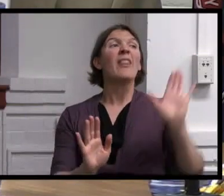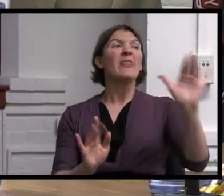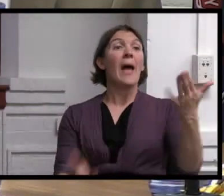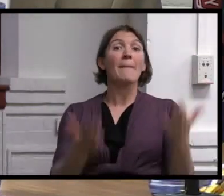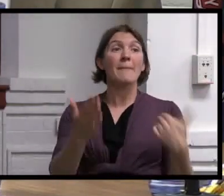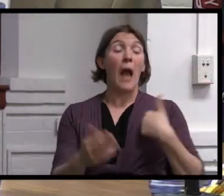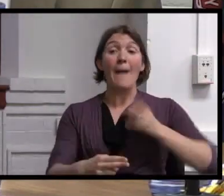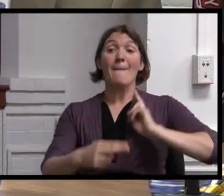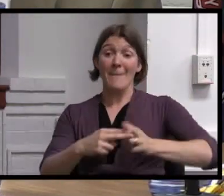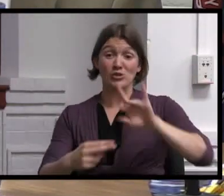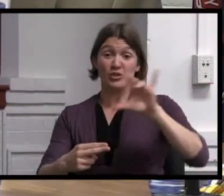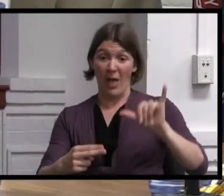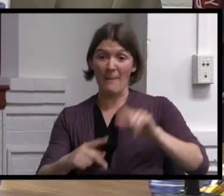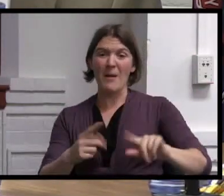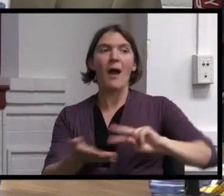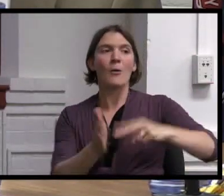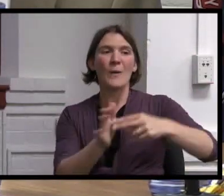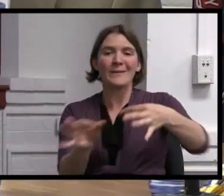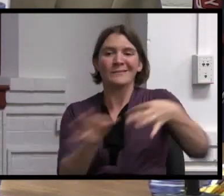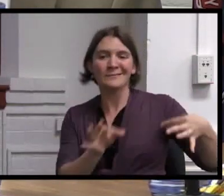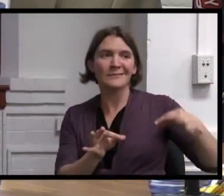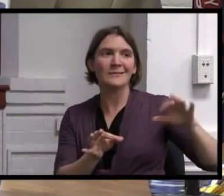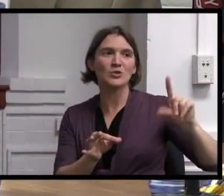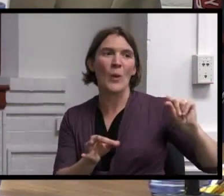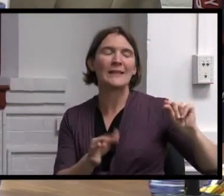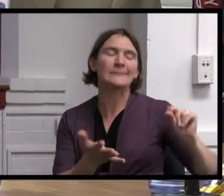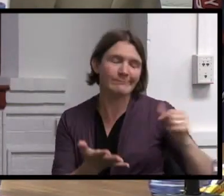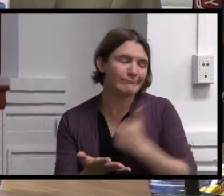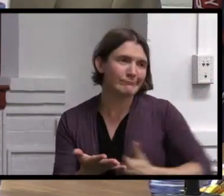we may have mentioned a July meeting date